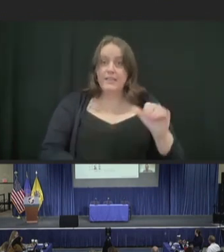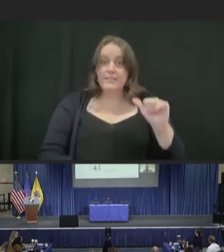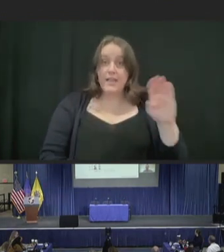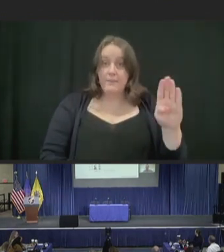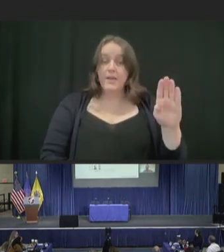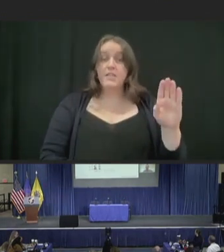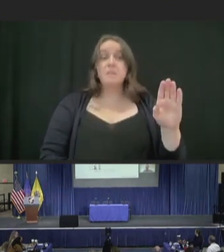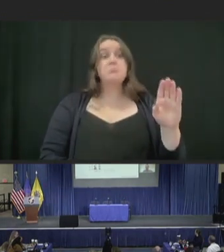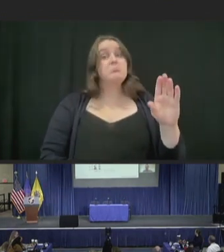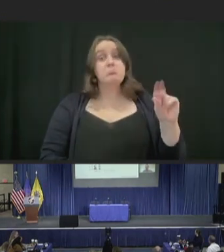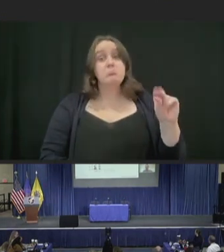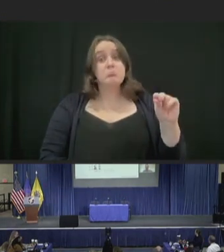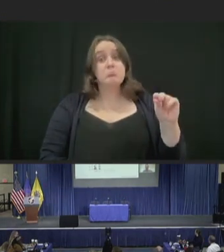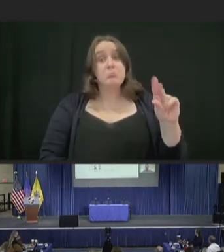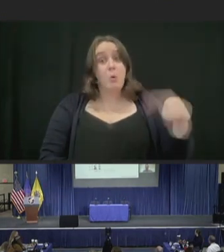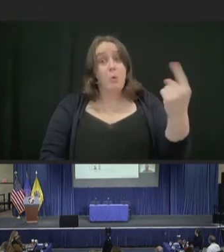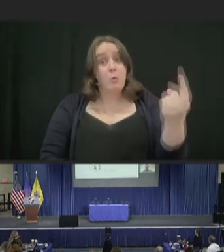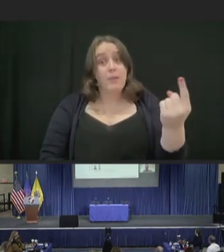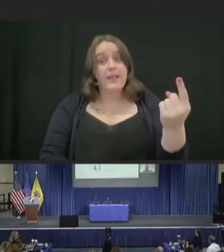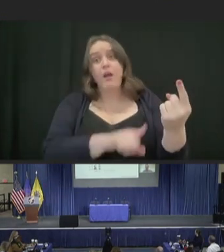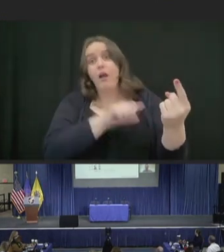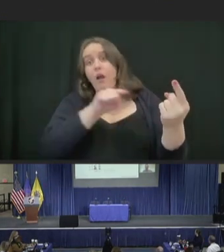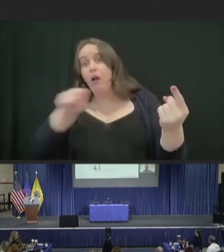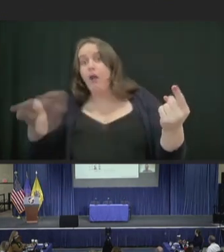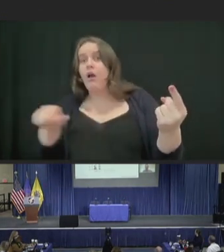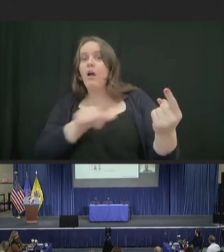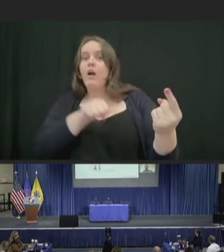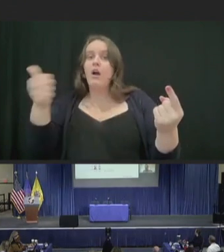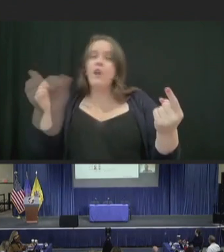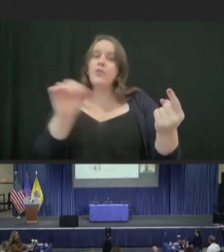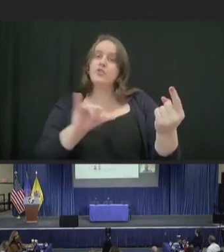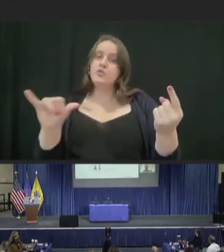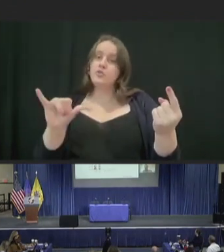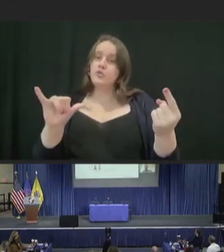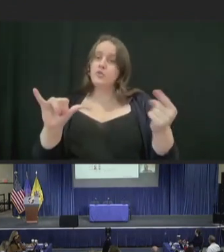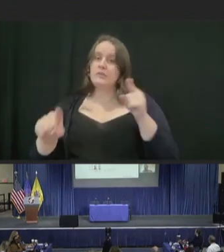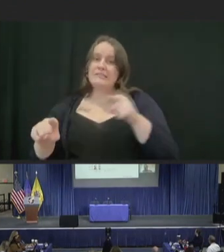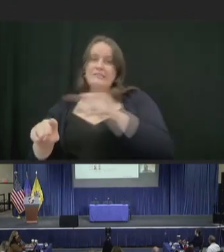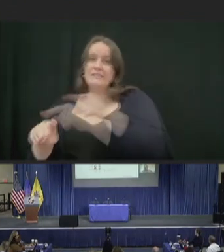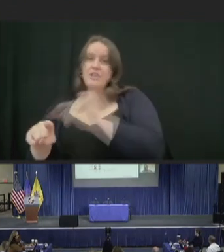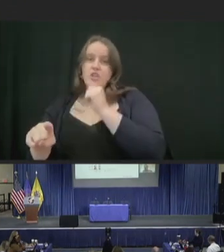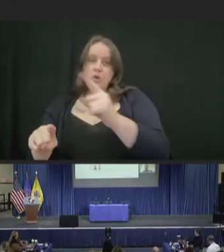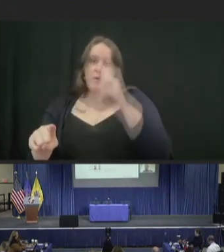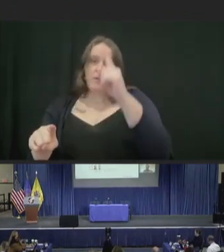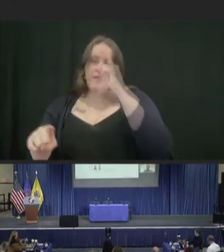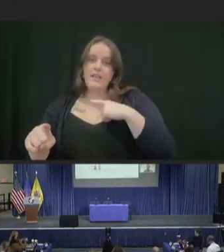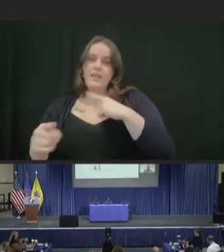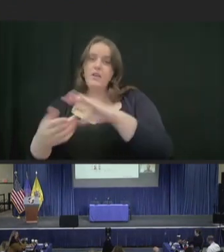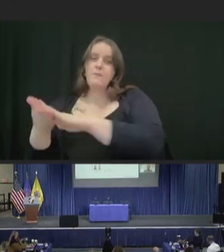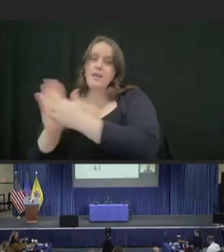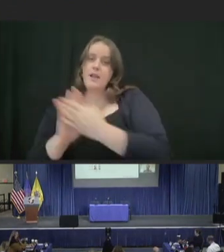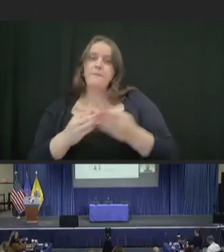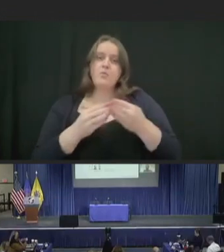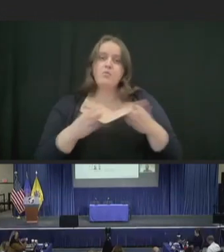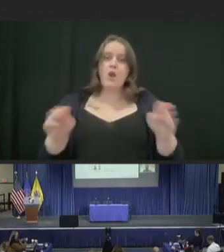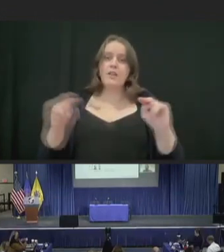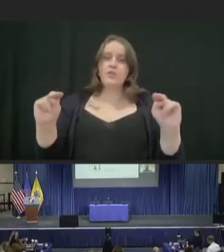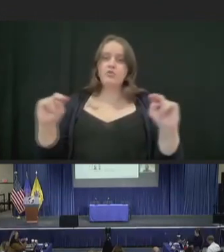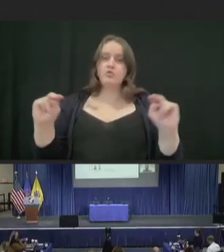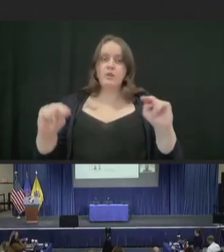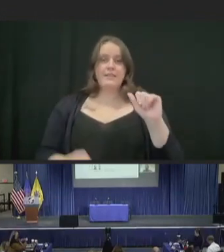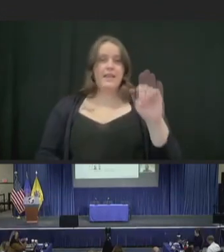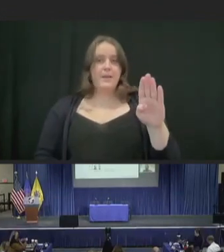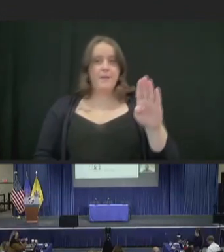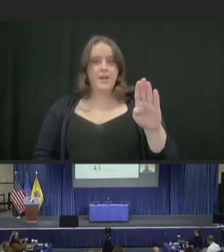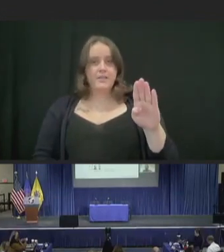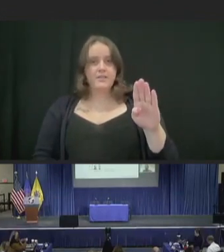bunch of other antibodies, which we believe have no chance of becoming broadly neutralizing antibodies. And so here we ordered